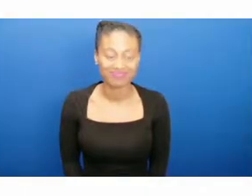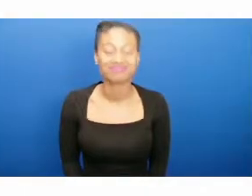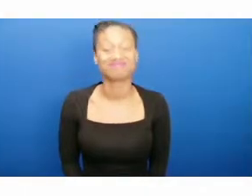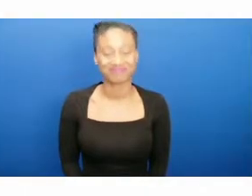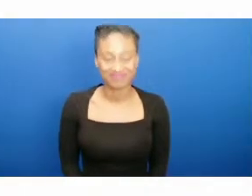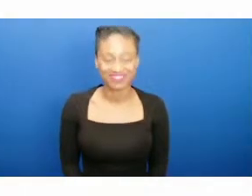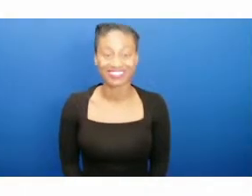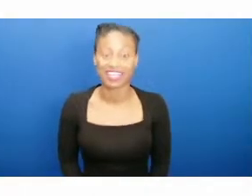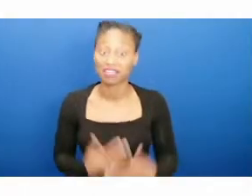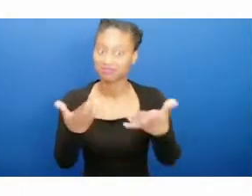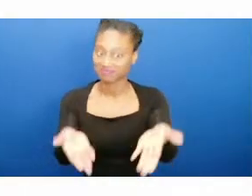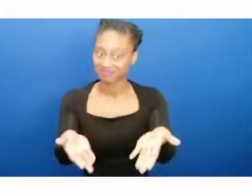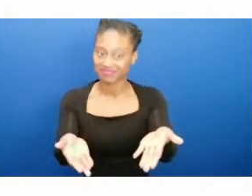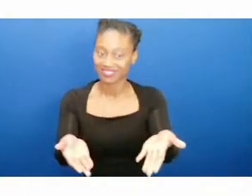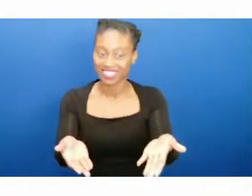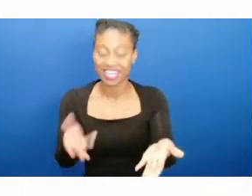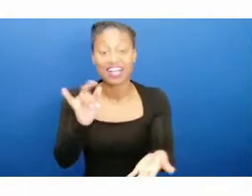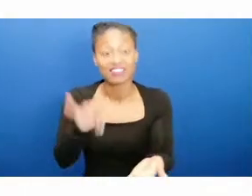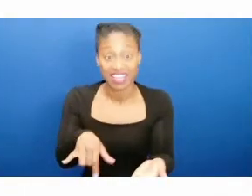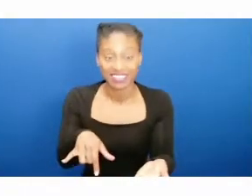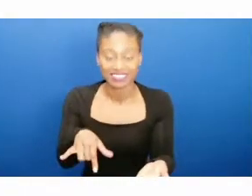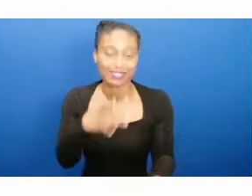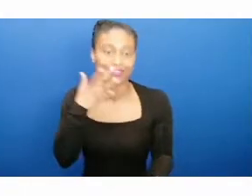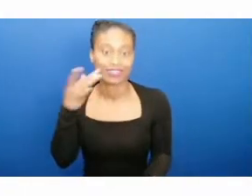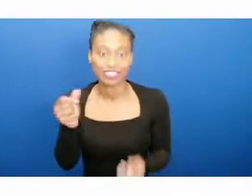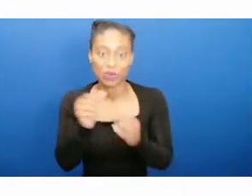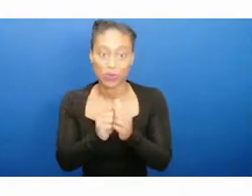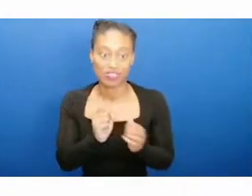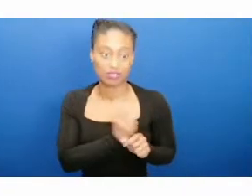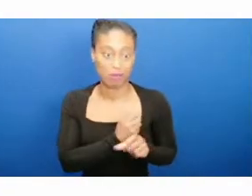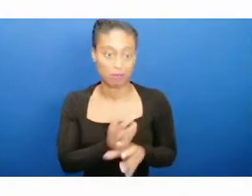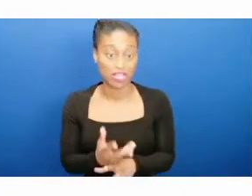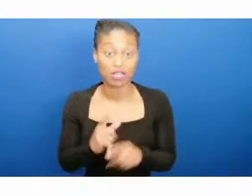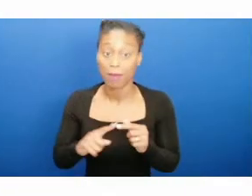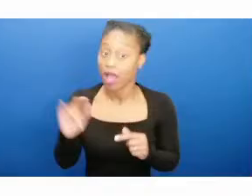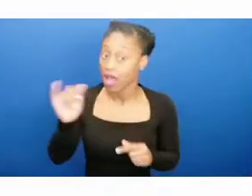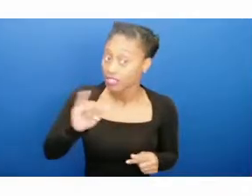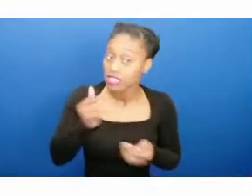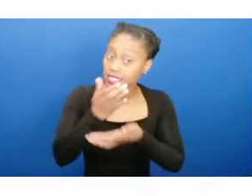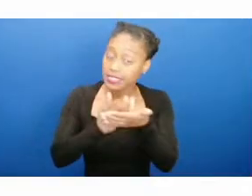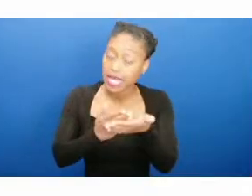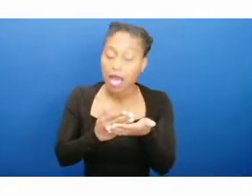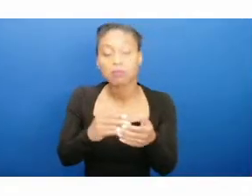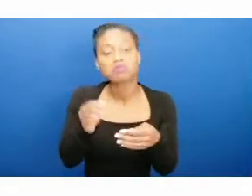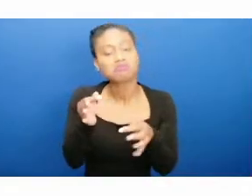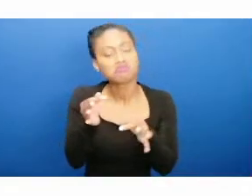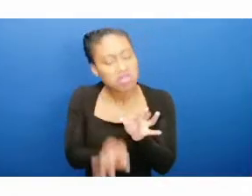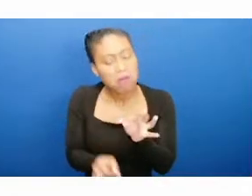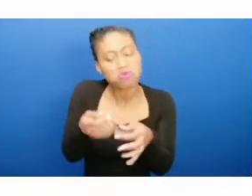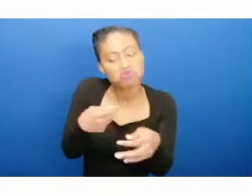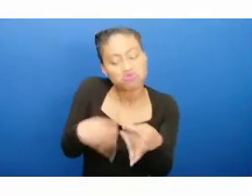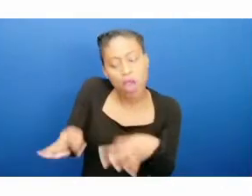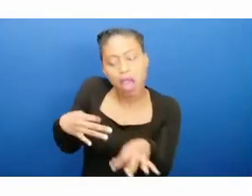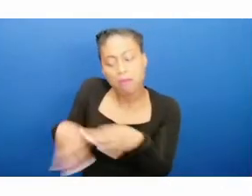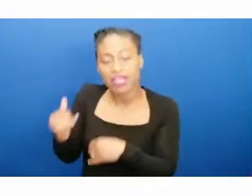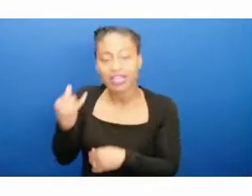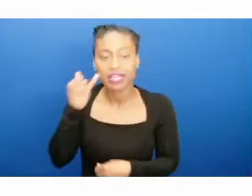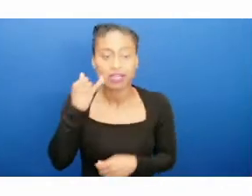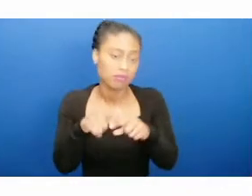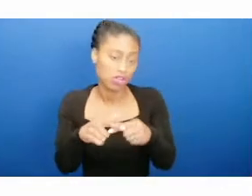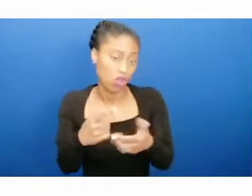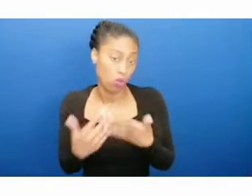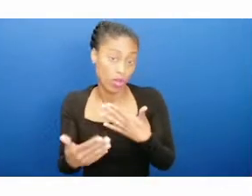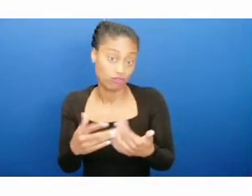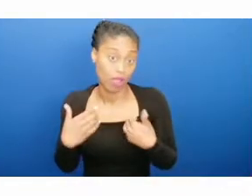So this ingredient is delicious with this preparation, but there are some simple swaps you can make depending on what you might have on